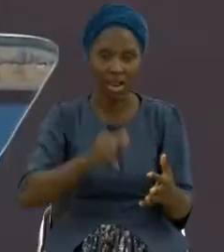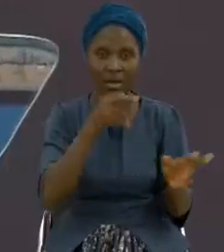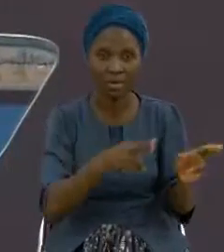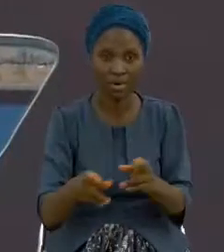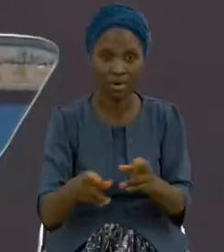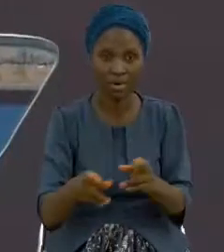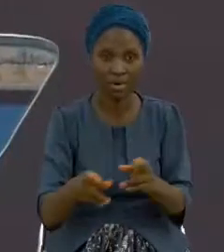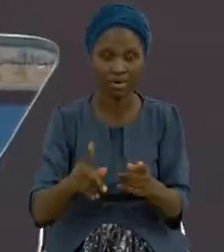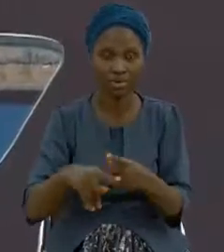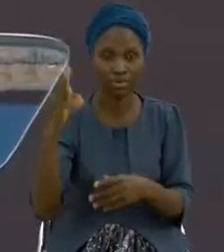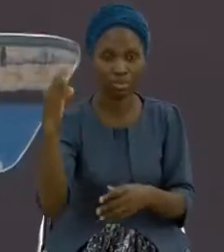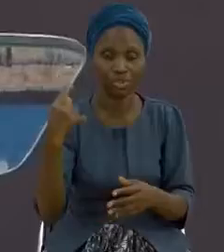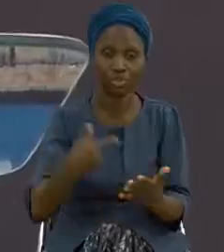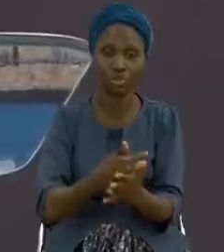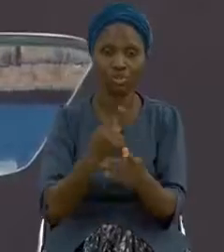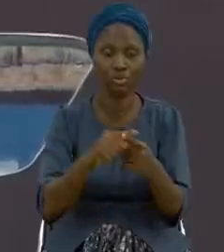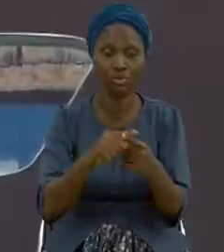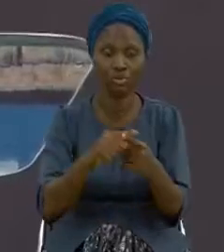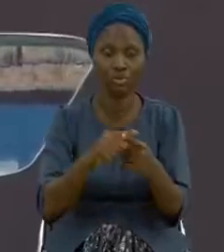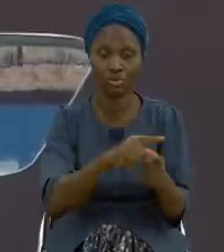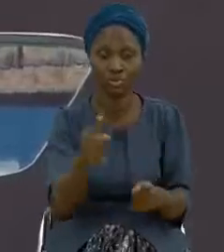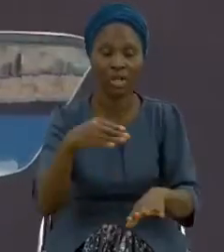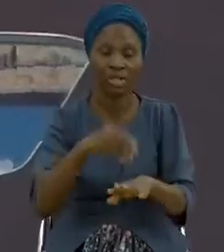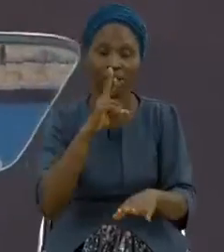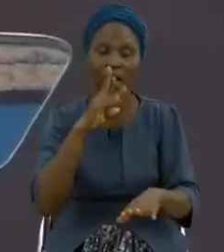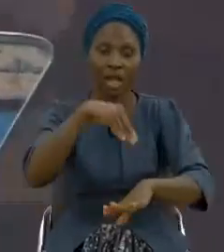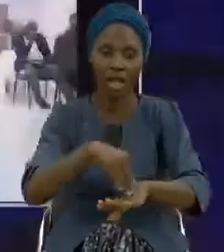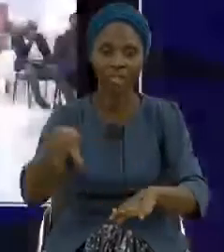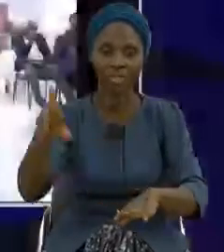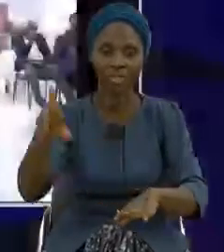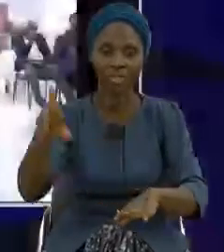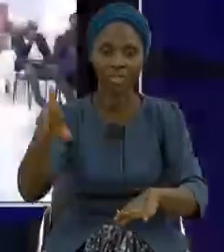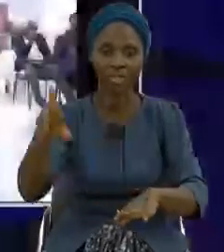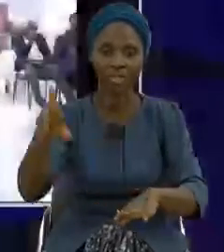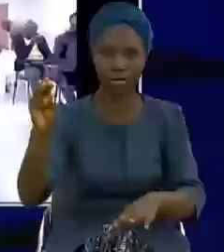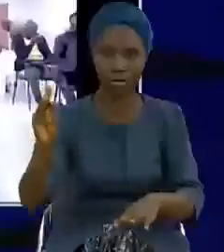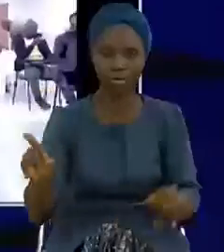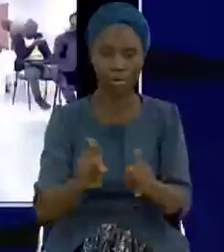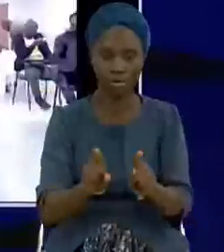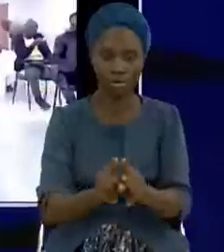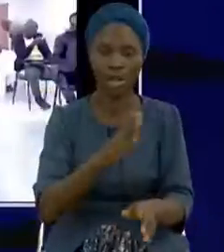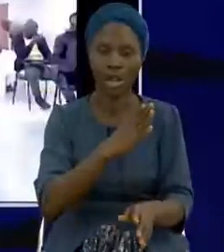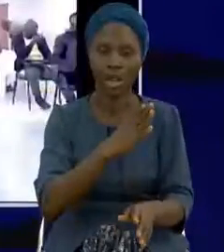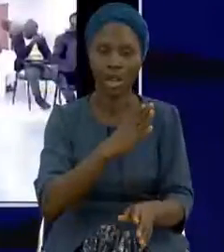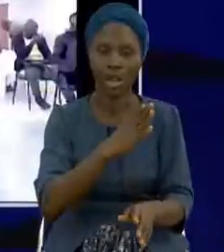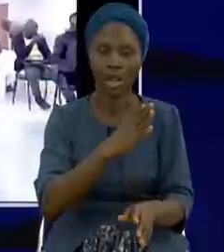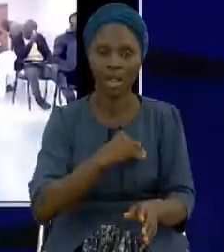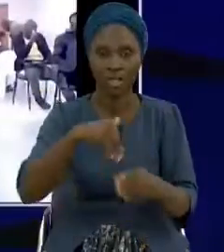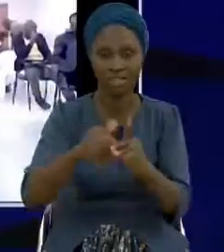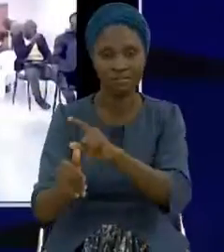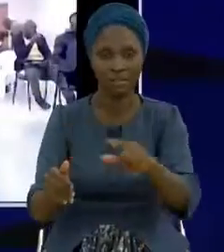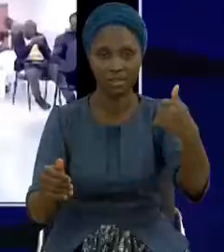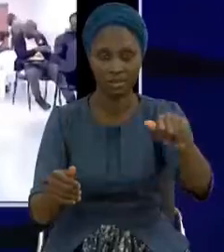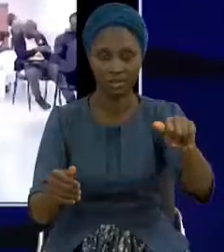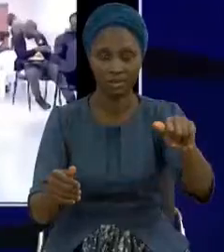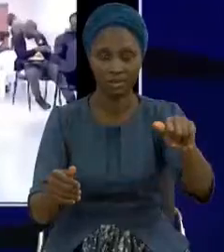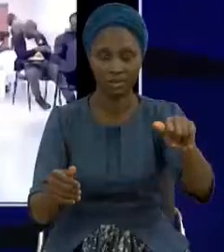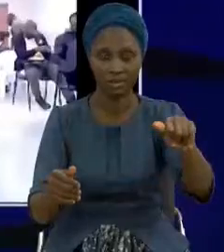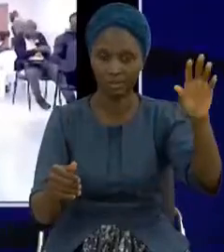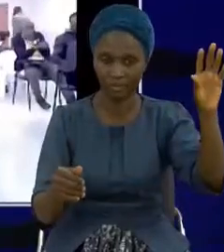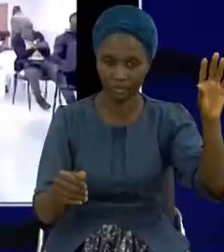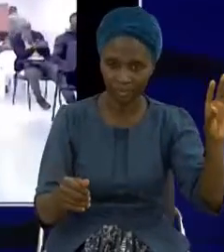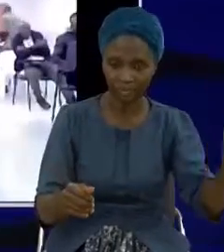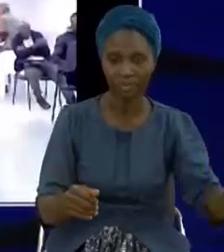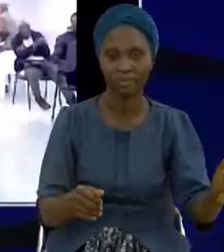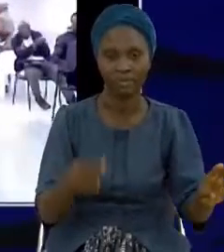Rome also. And then in verse 16, it says, for I am not ashamed.